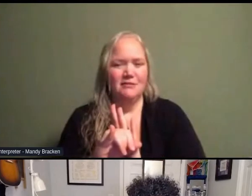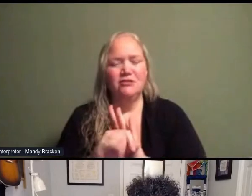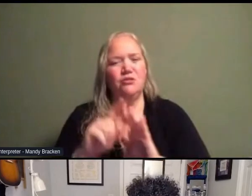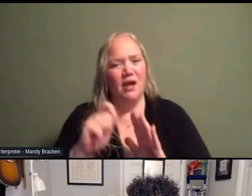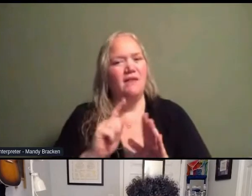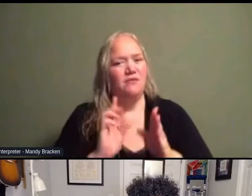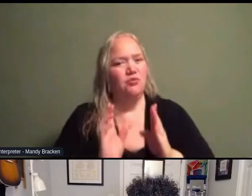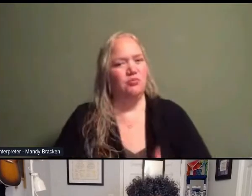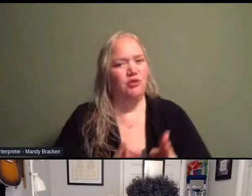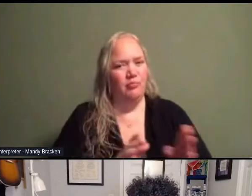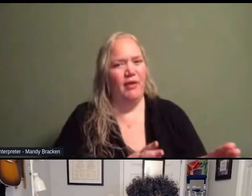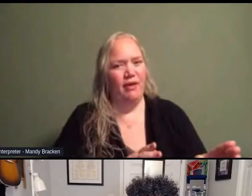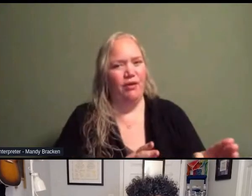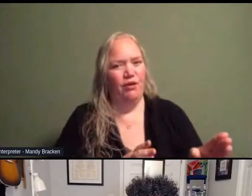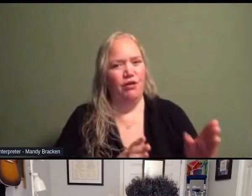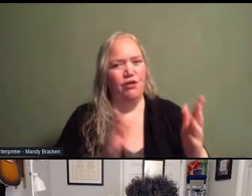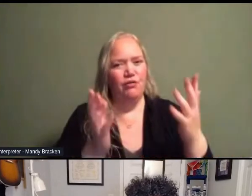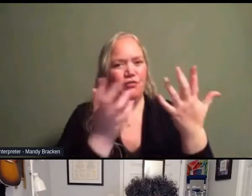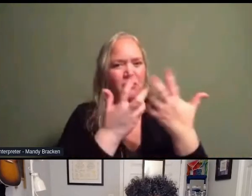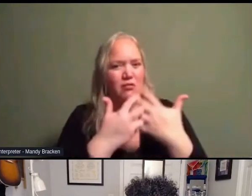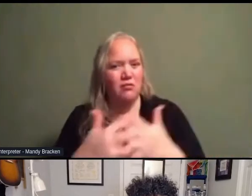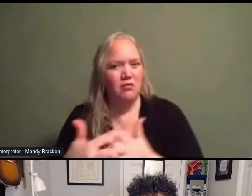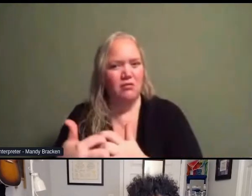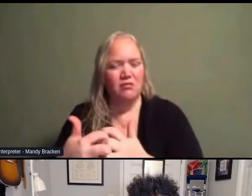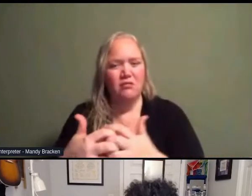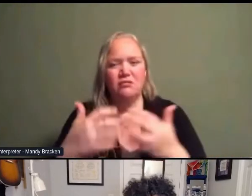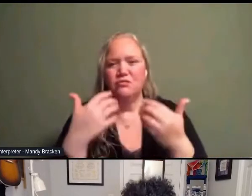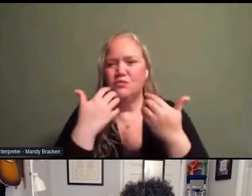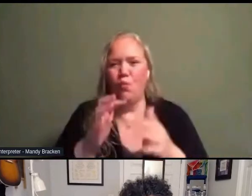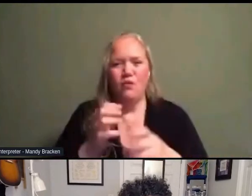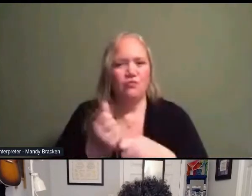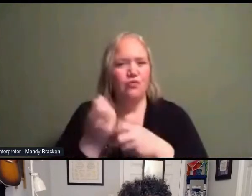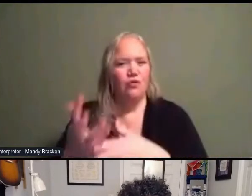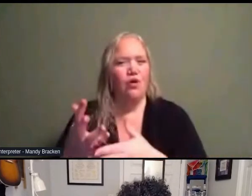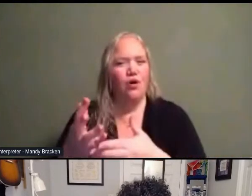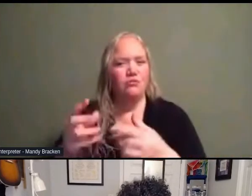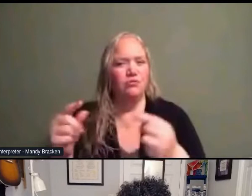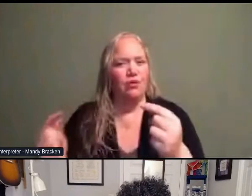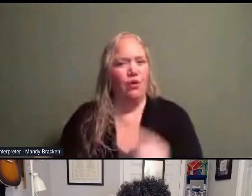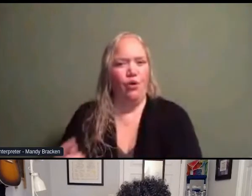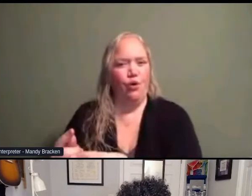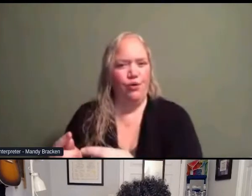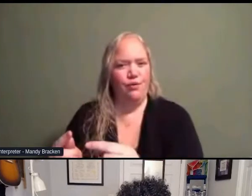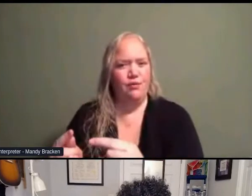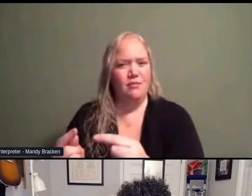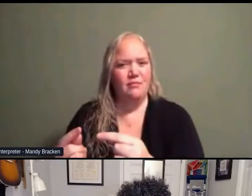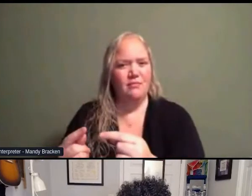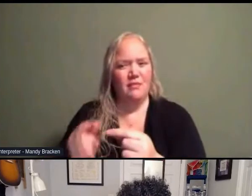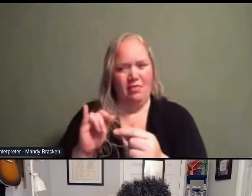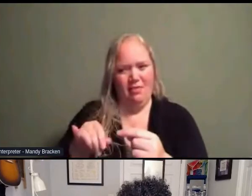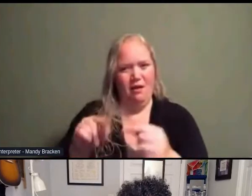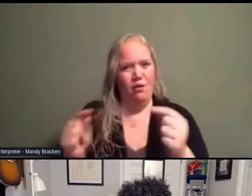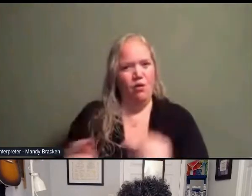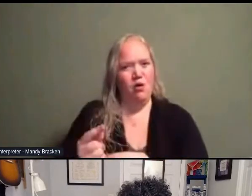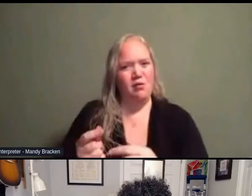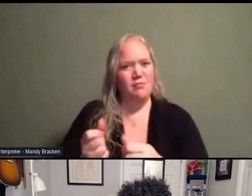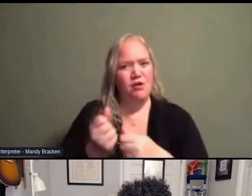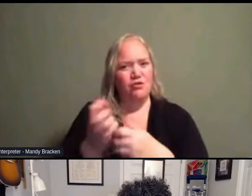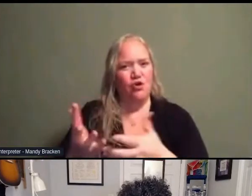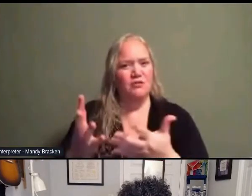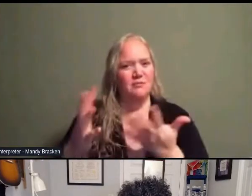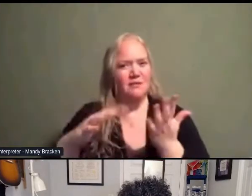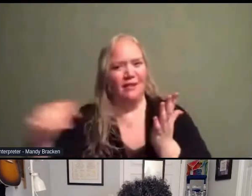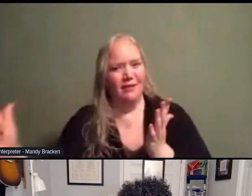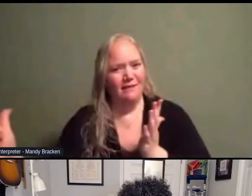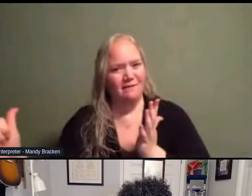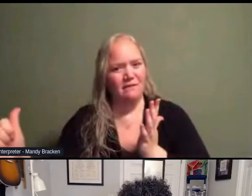it's going to cause harm, and you're not going to be able to retain them there. So what I'd like to do is use the money to train leadership